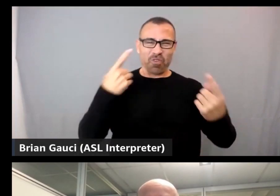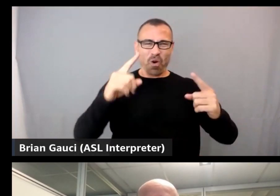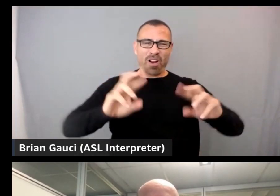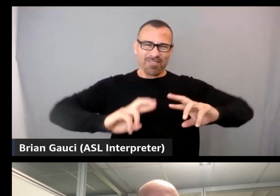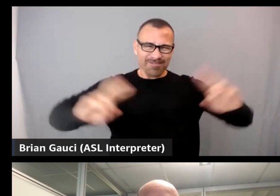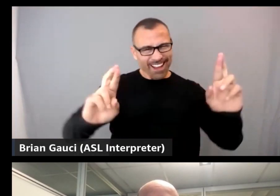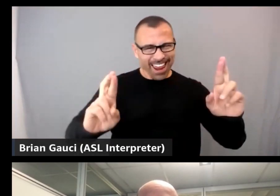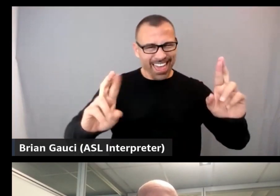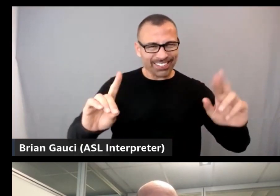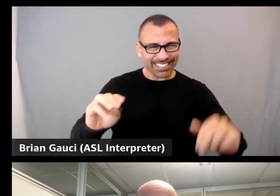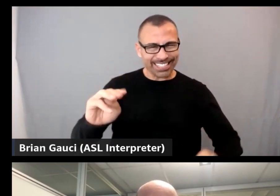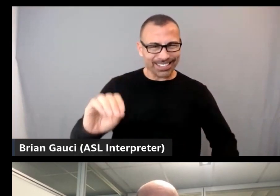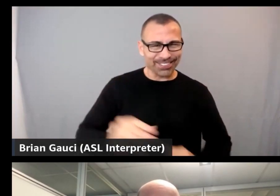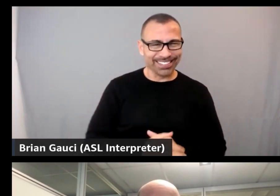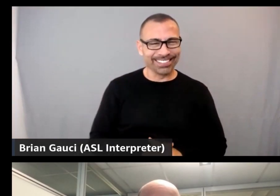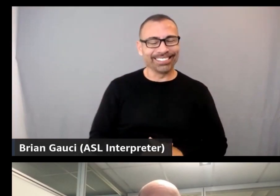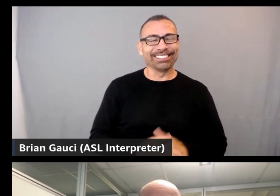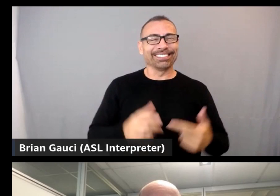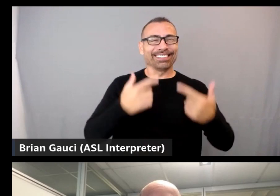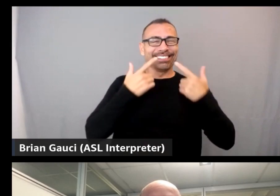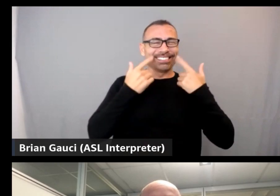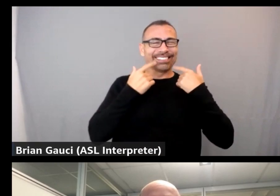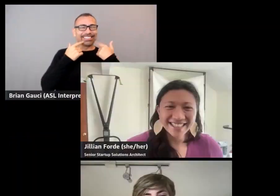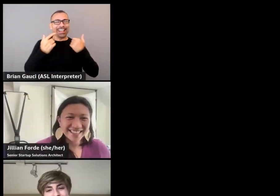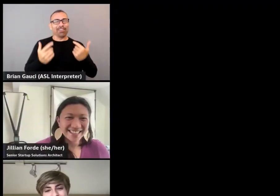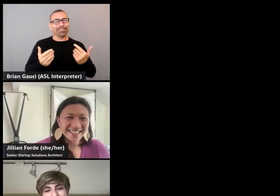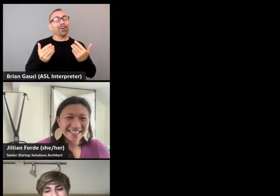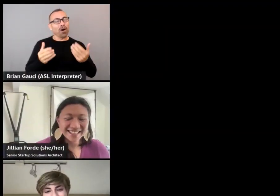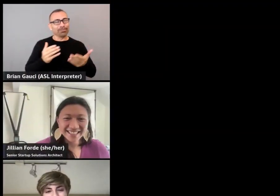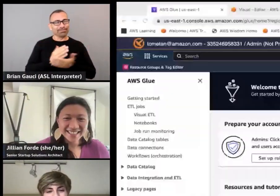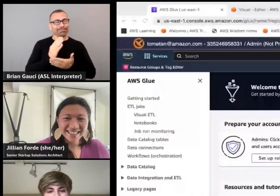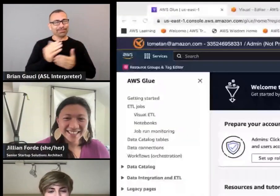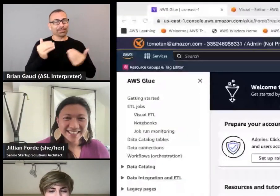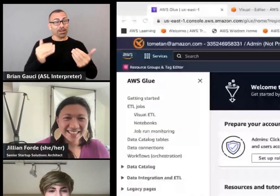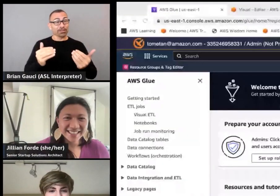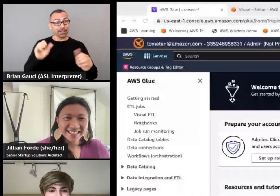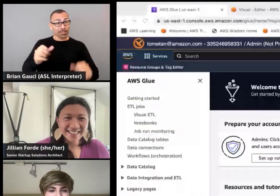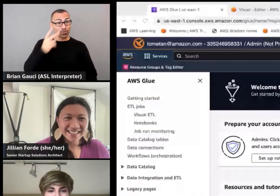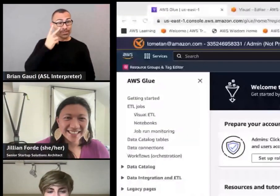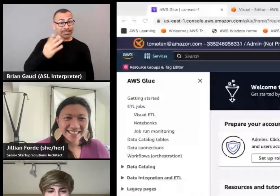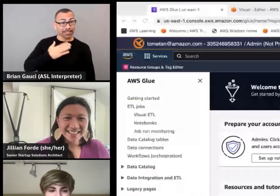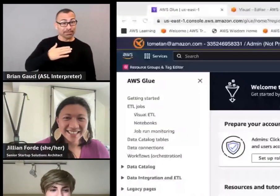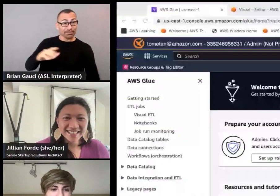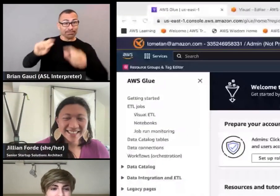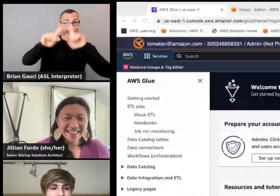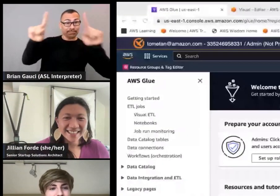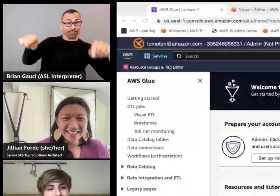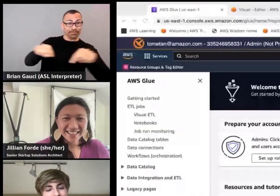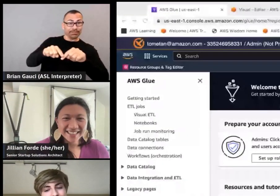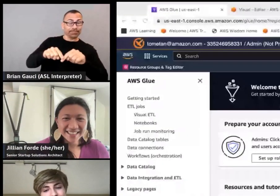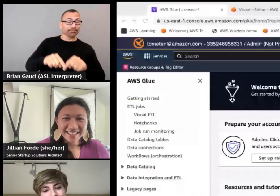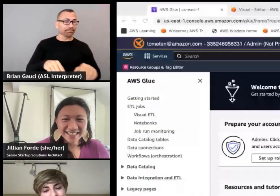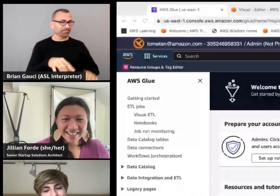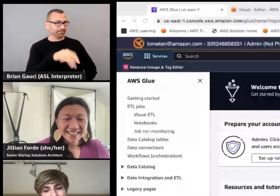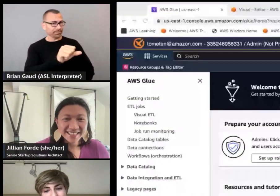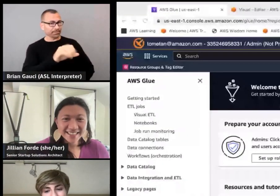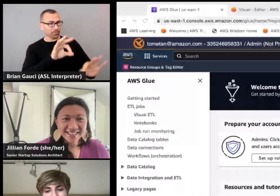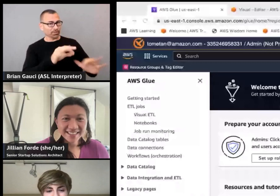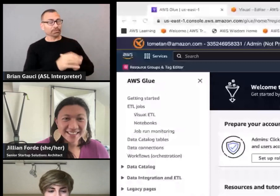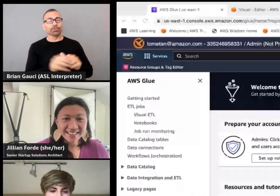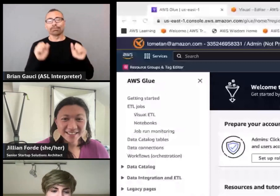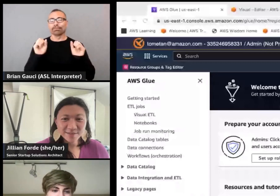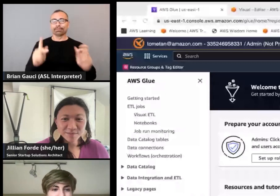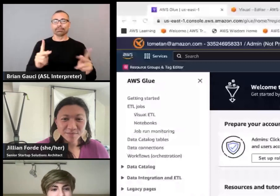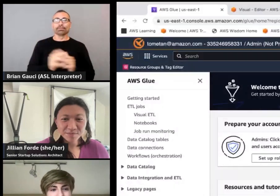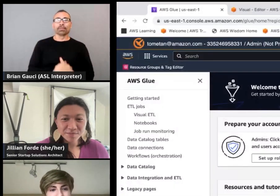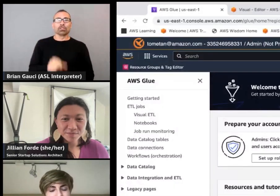song. Demo Yeah. dance. All right. So is it visible? Oh, there we go. Perfect. Yeah. All right. So yeah. So as I mentioned, so